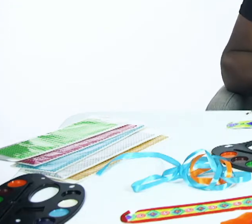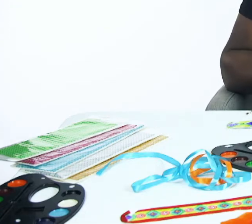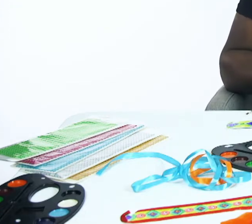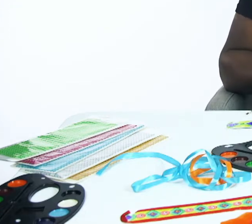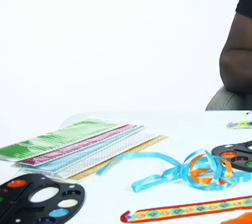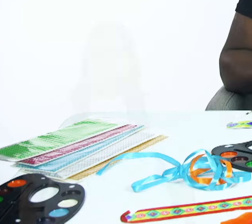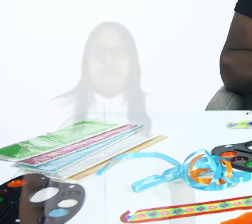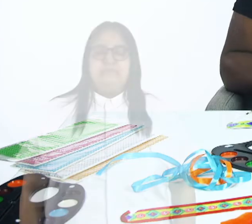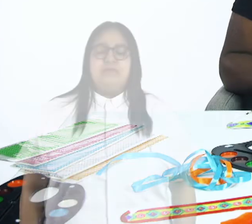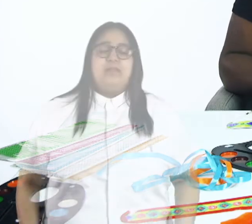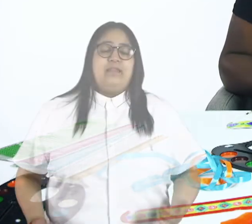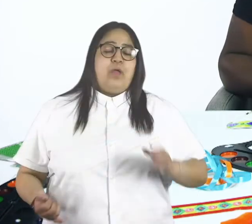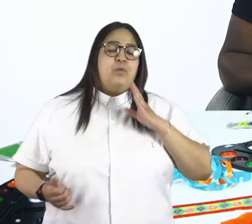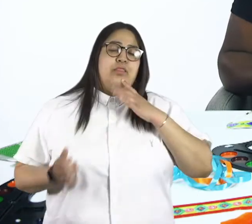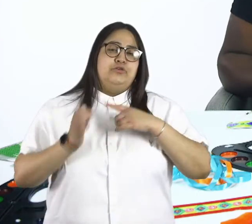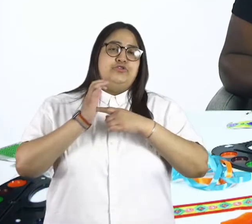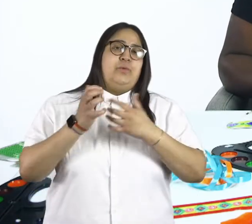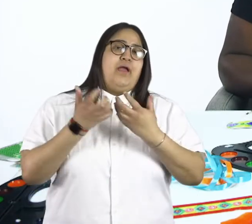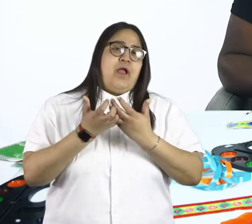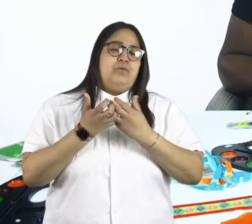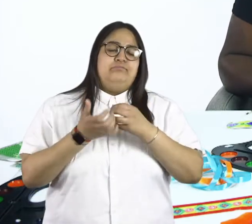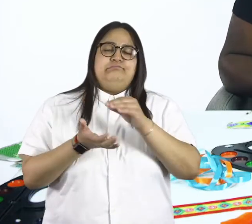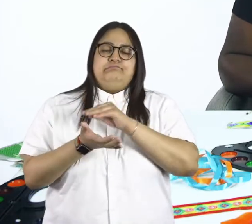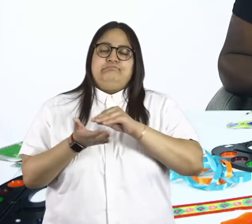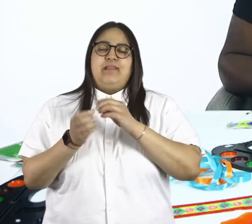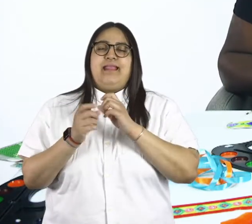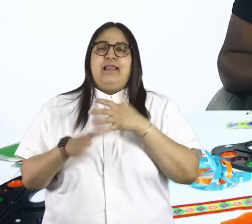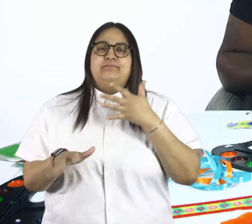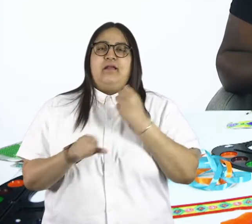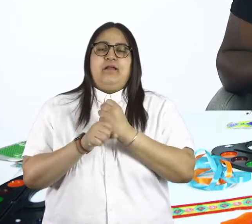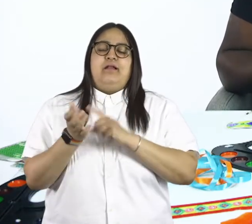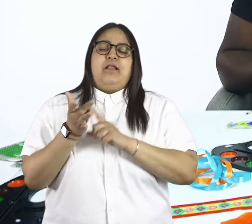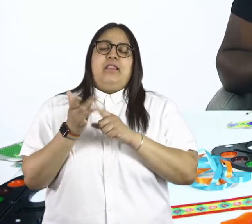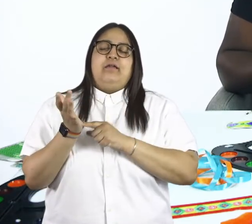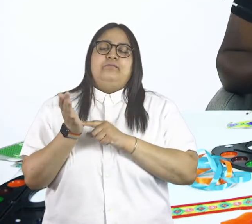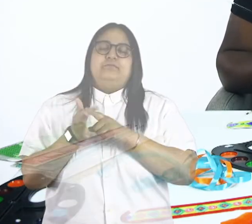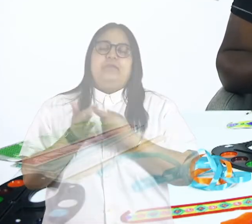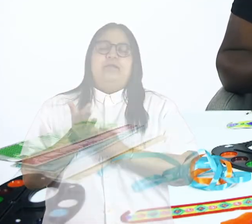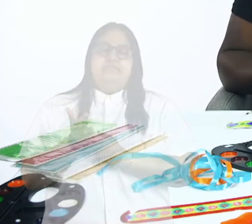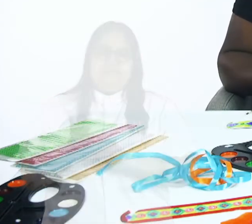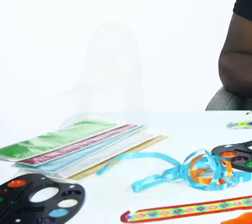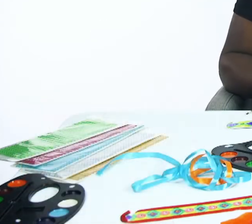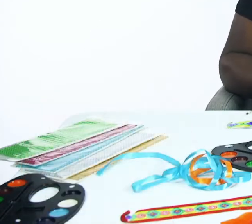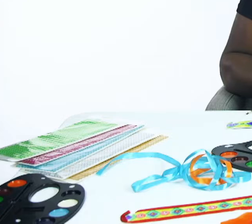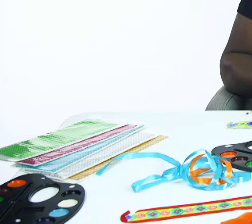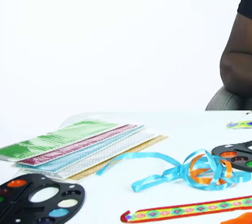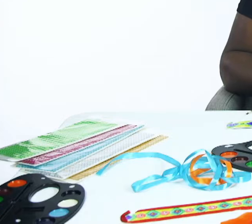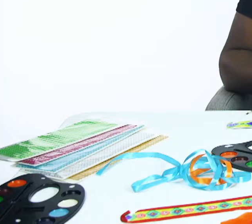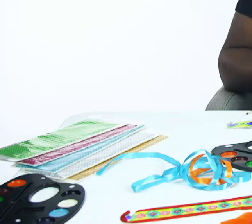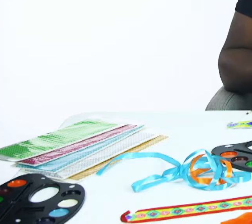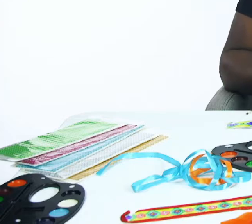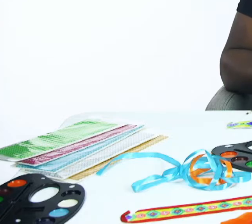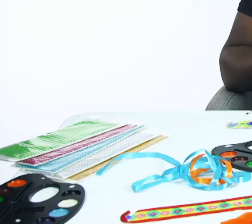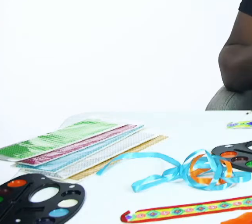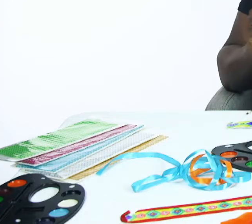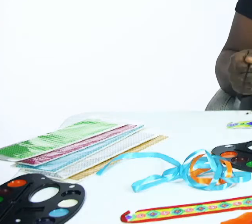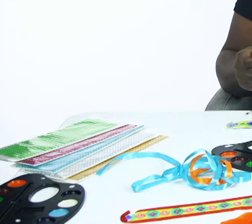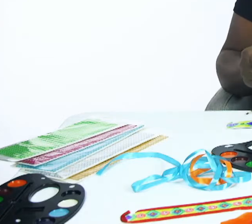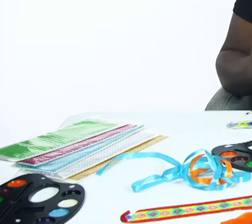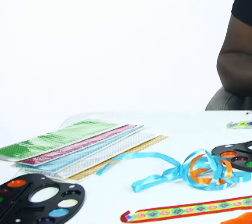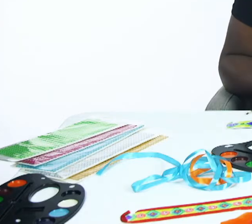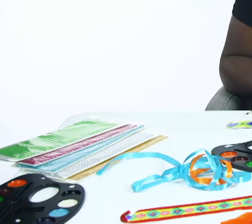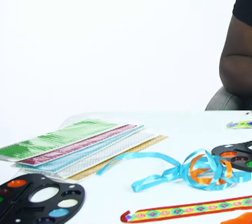apply glitter onto your headpieces or any surface, and then we would incorporate our rhinestones, and we also